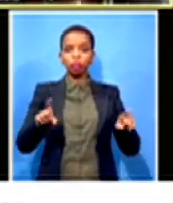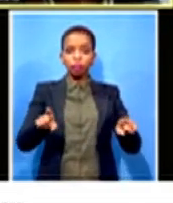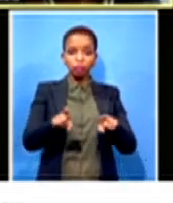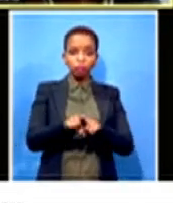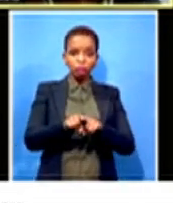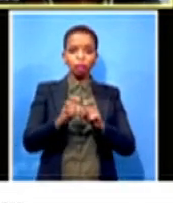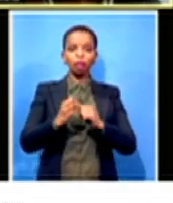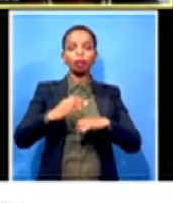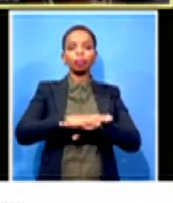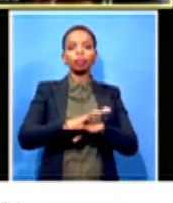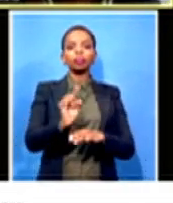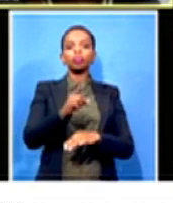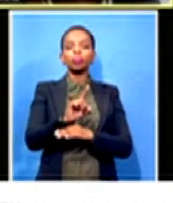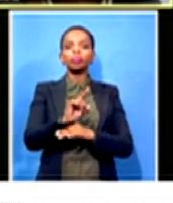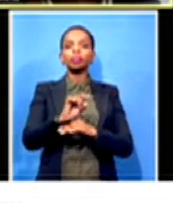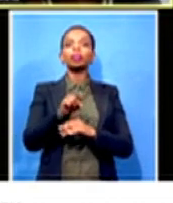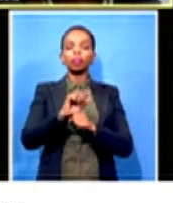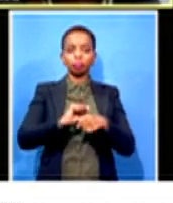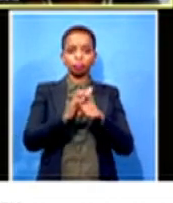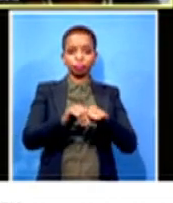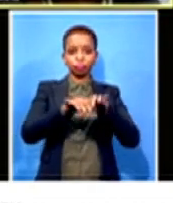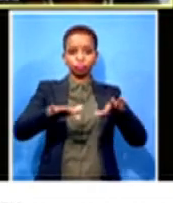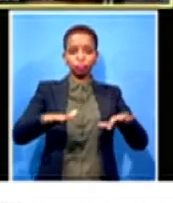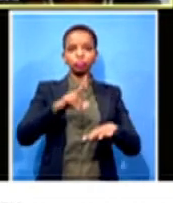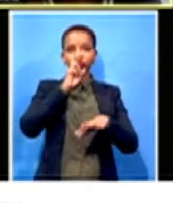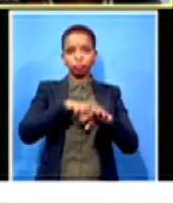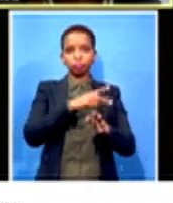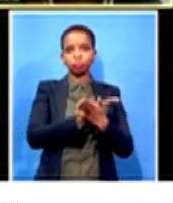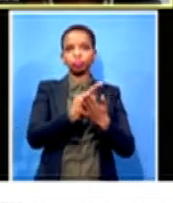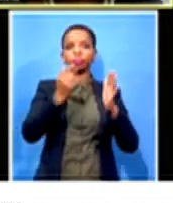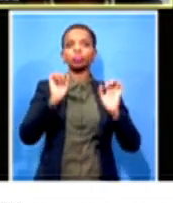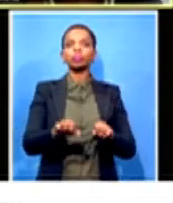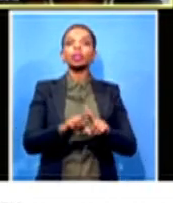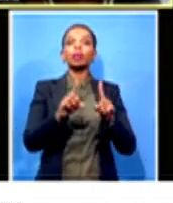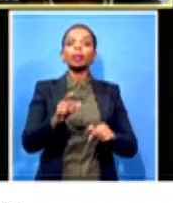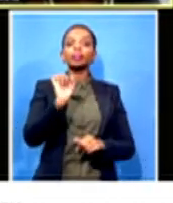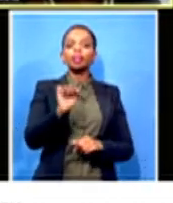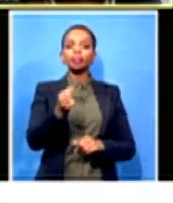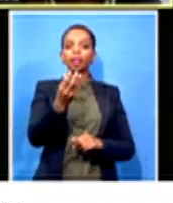admission. So although these are a special category, the findings